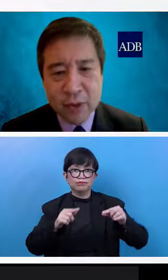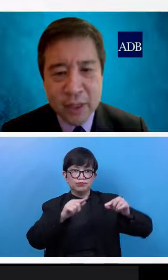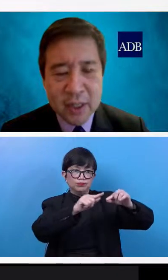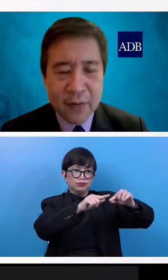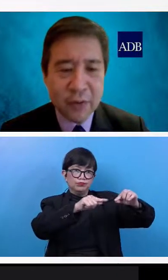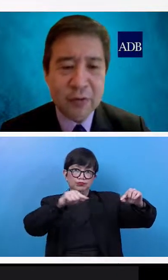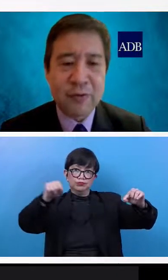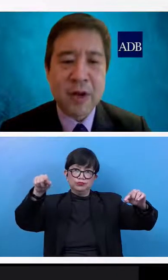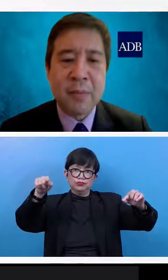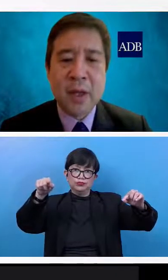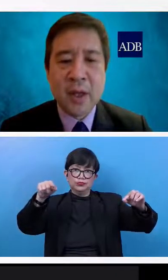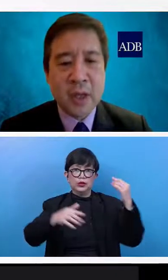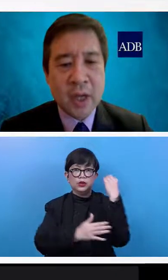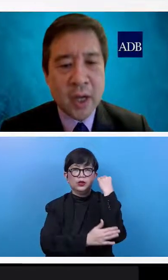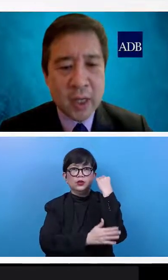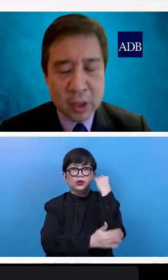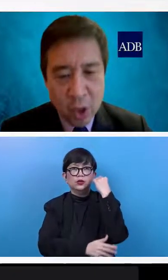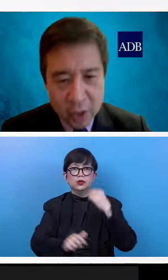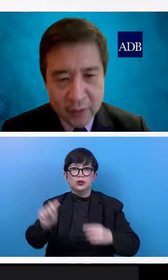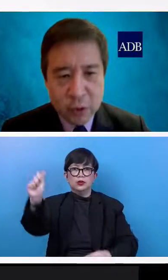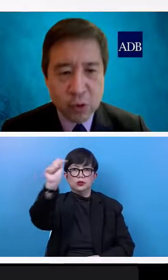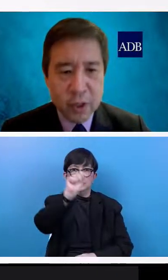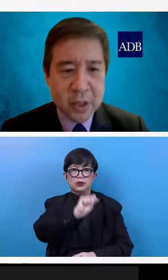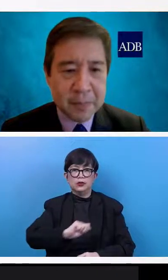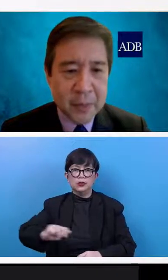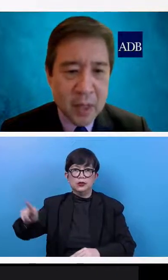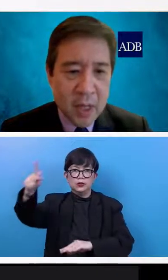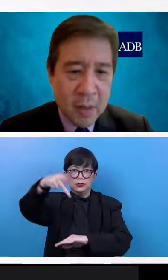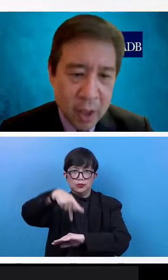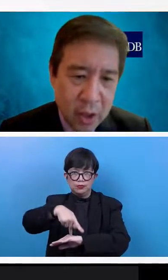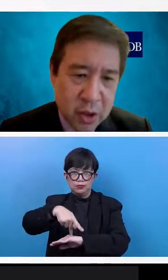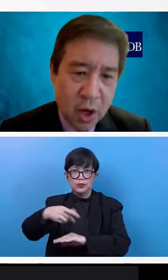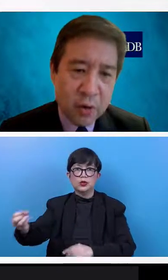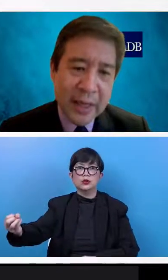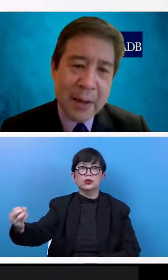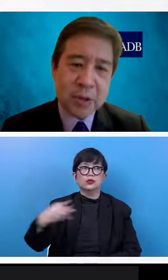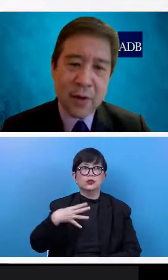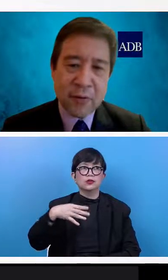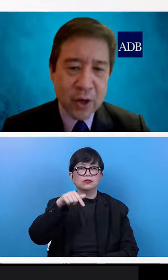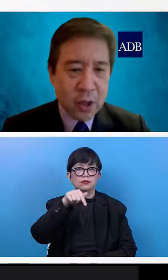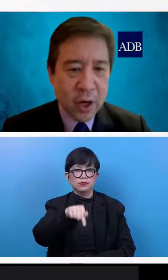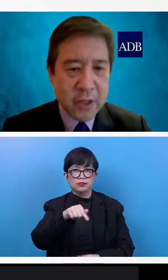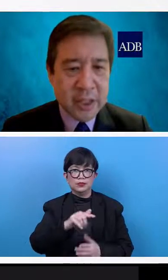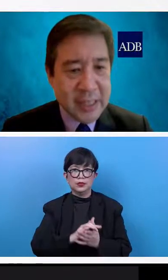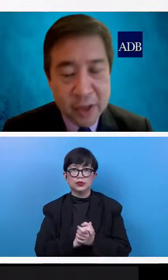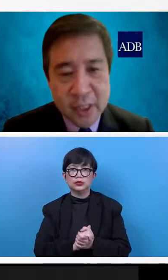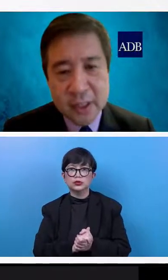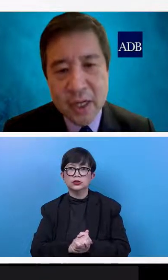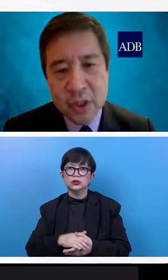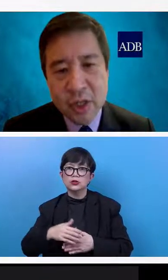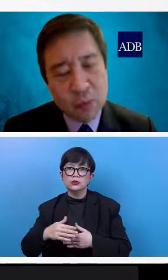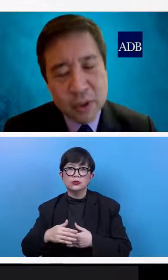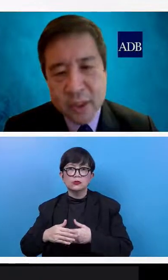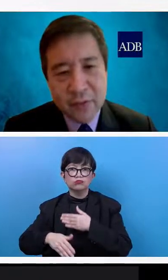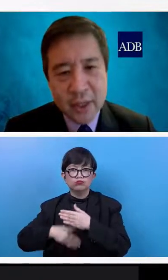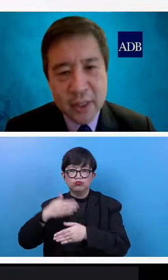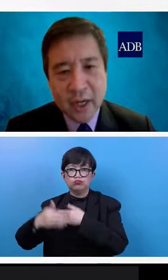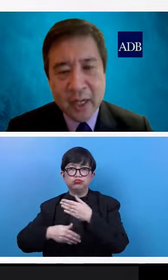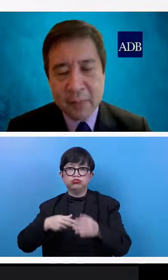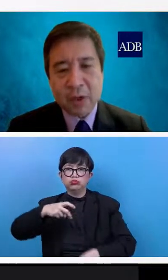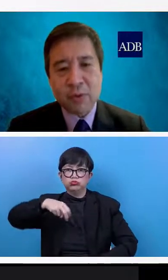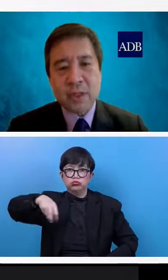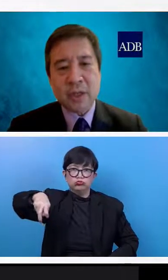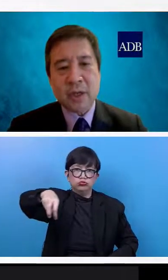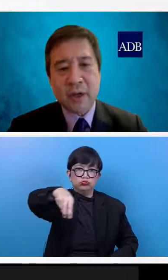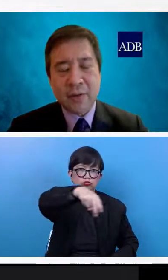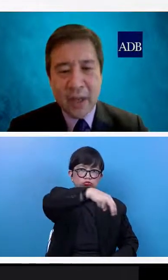have really suffered from loss of tourism. But also the gaps are very large in Southeast Asia, which is a very